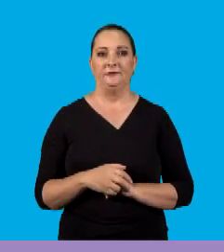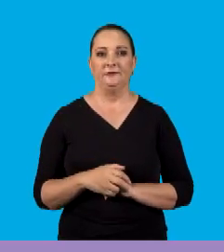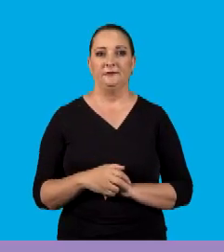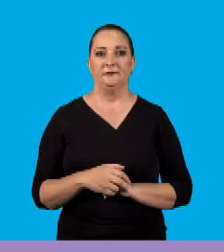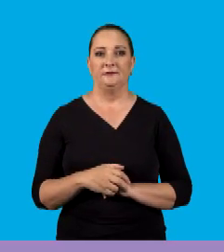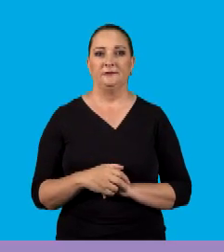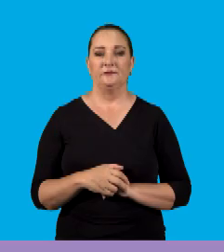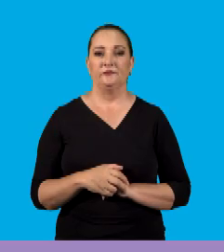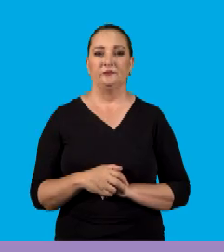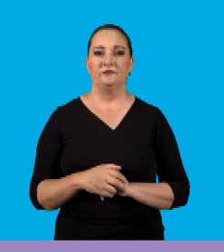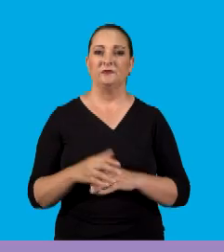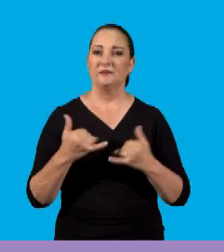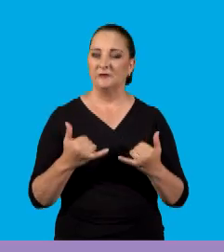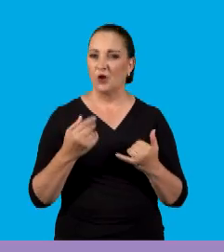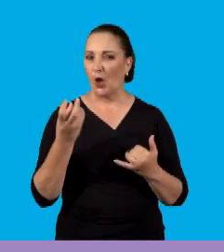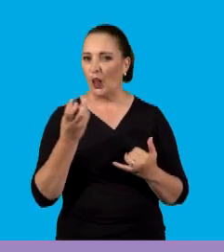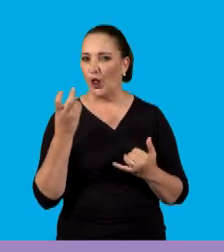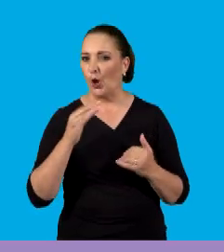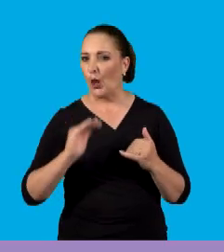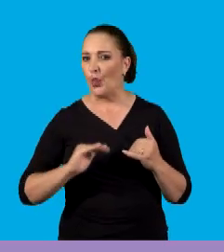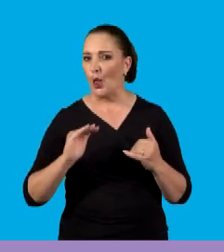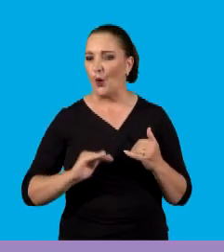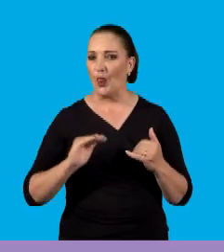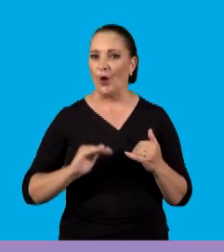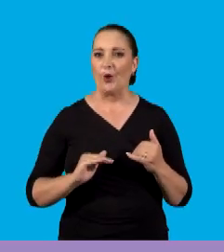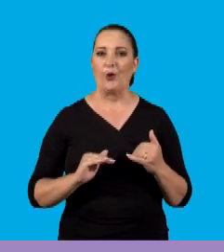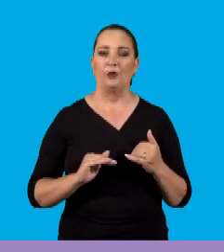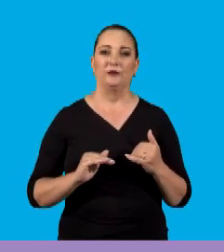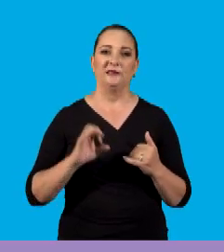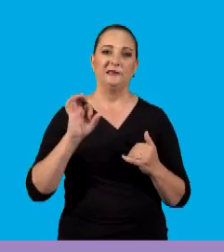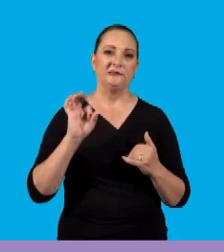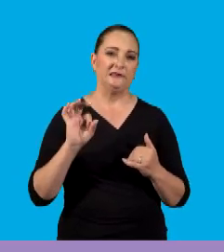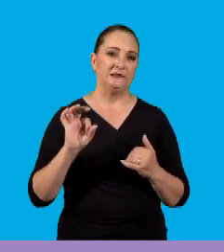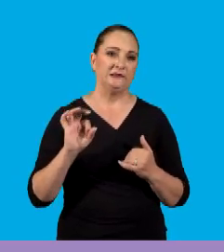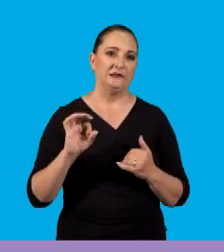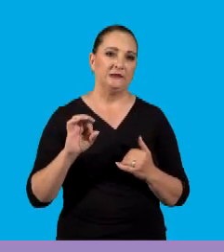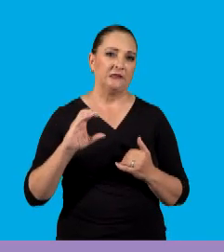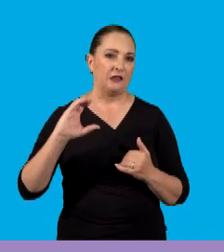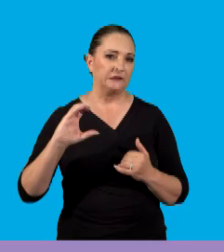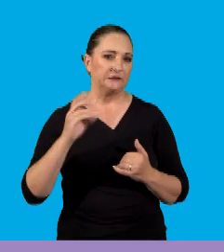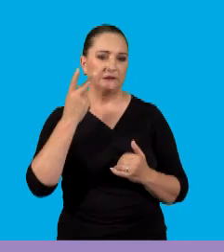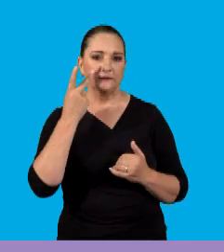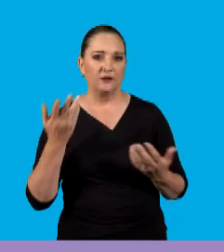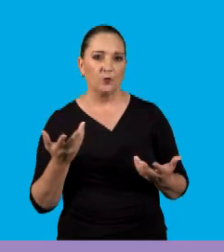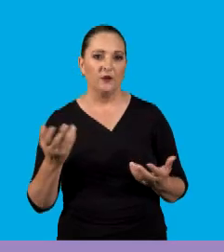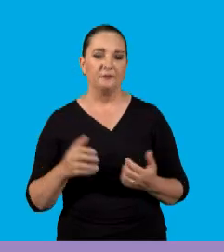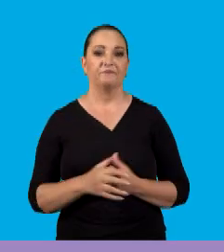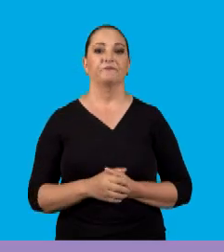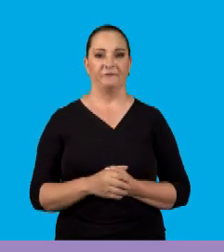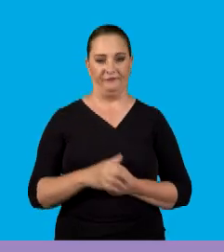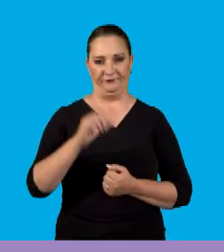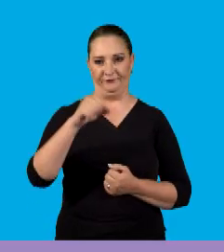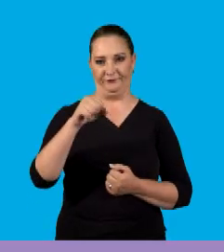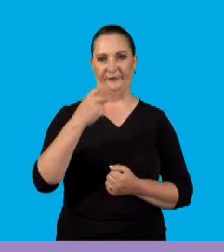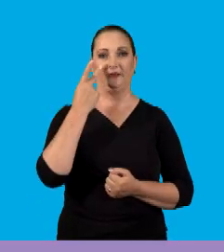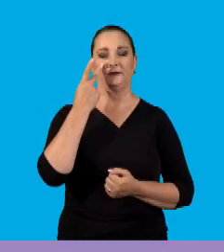is in degrees Celsius, so we are looking for the lowest degrees Celsius there. Can you see it? Of course, we can